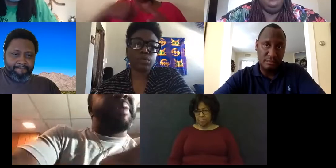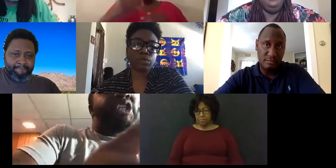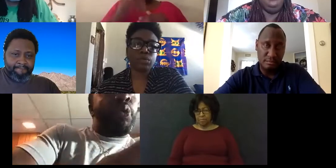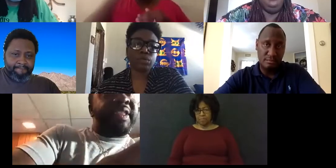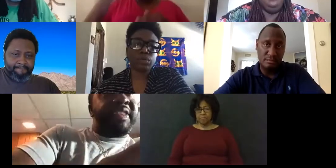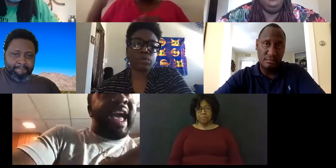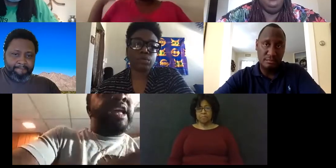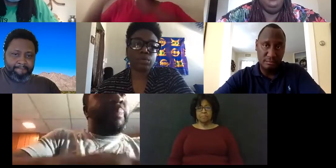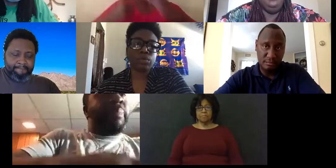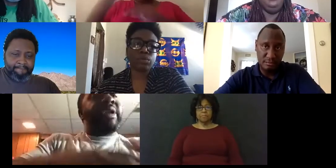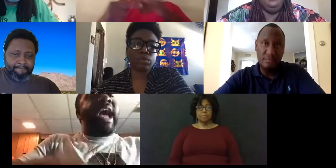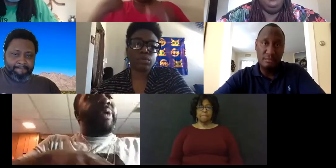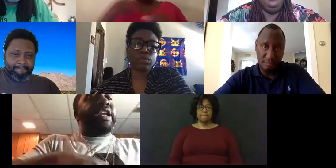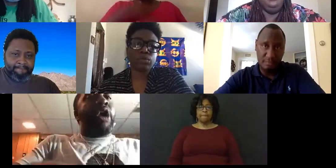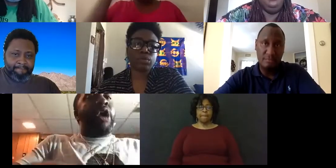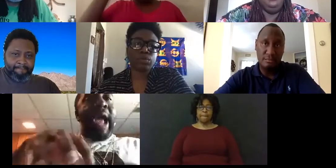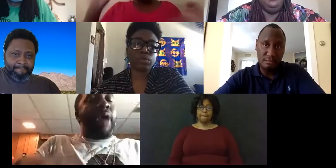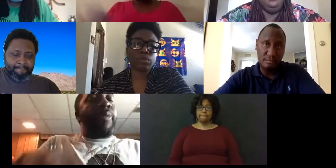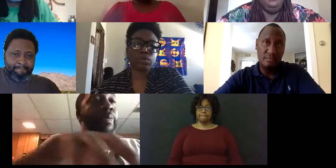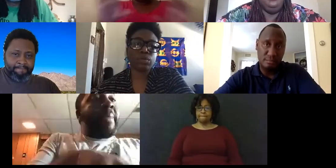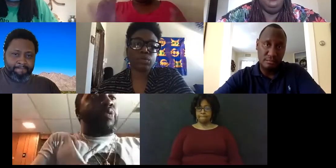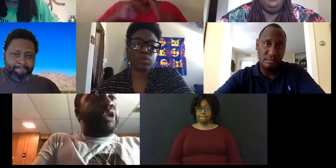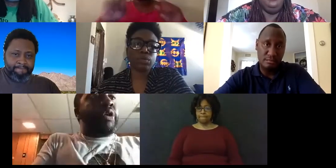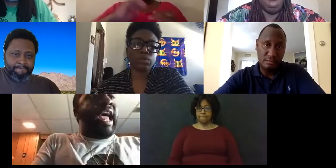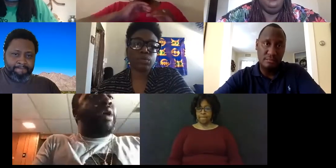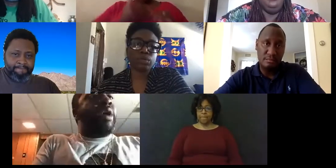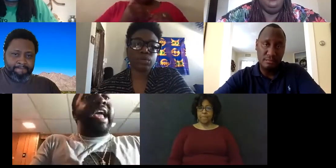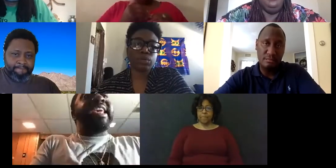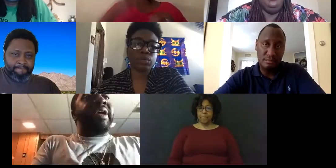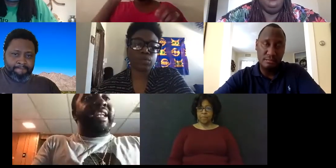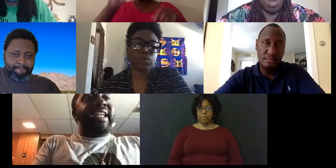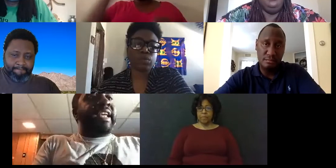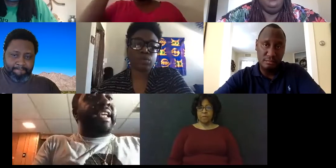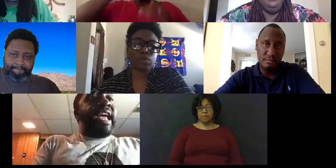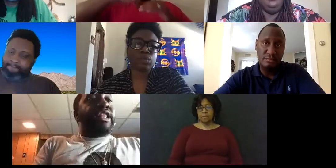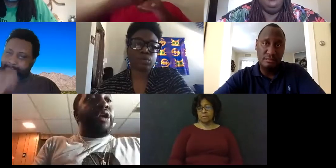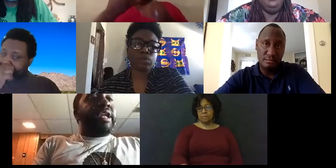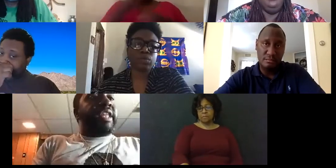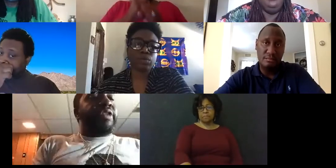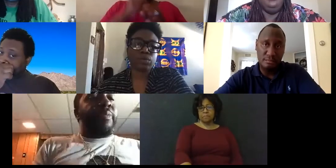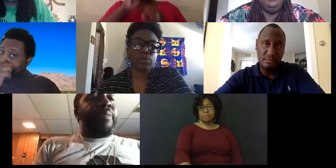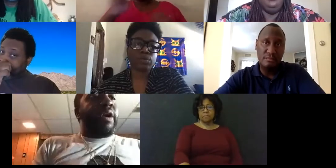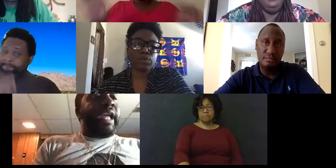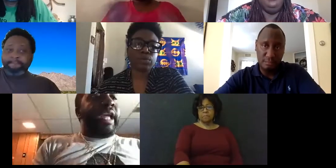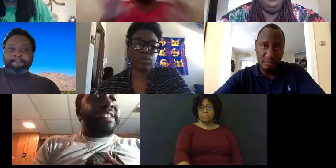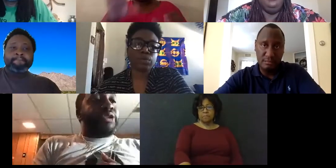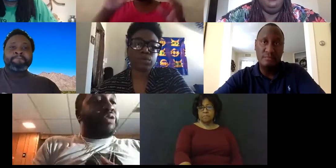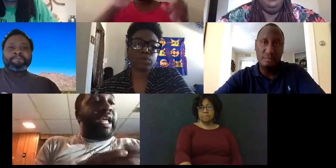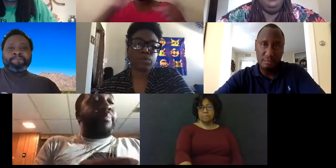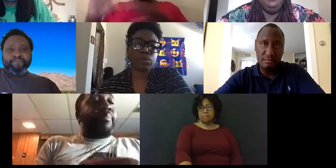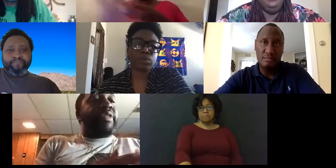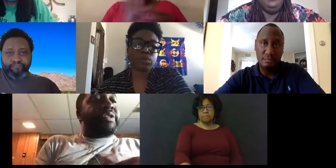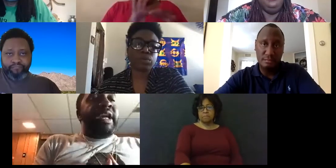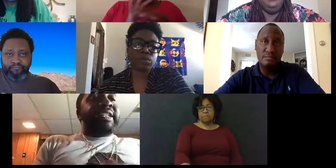be doing that. But we got to know how we're going to be making sure we do it now and keeping connected and learning things from our like sisters